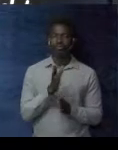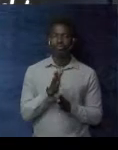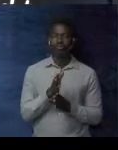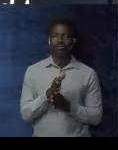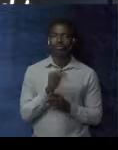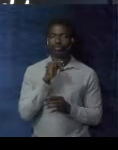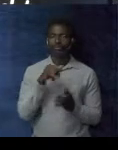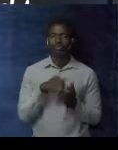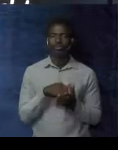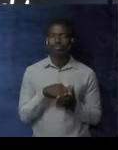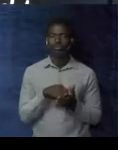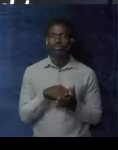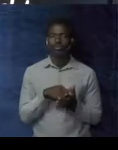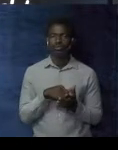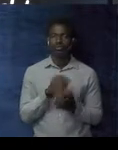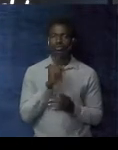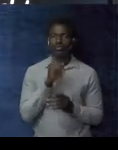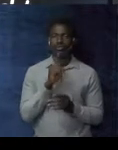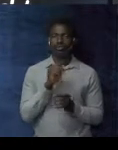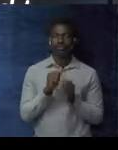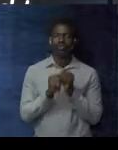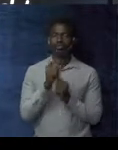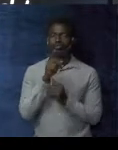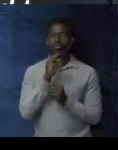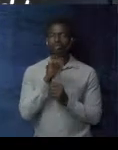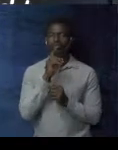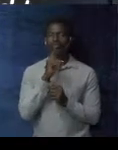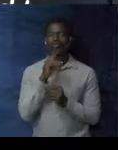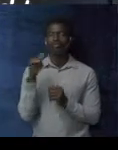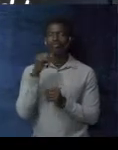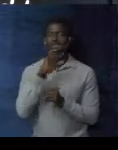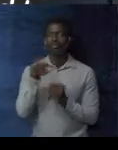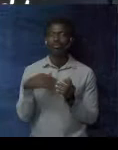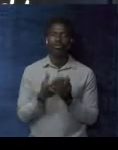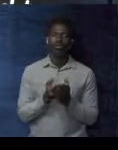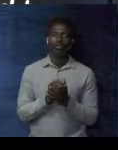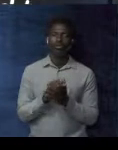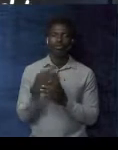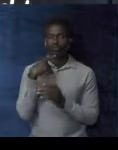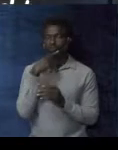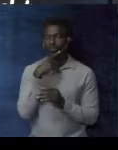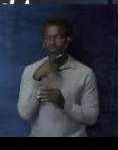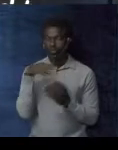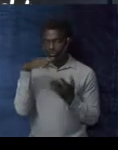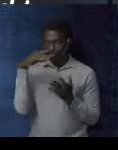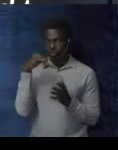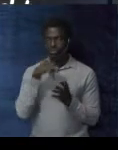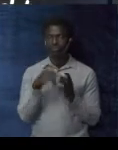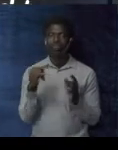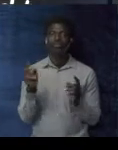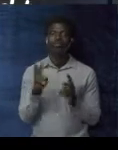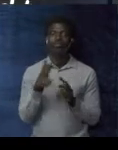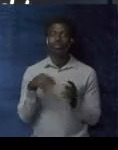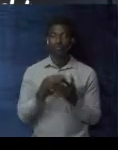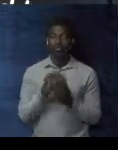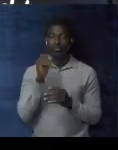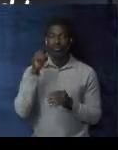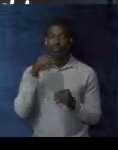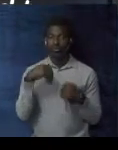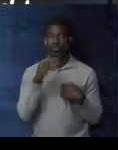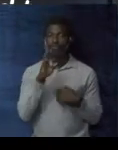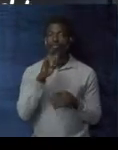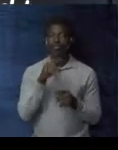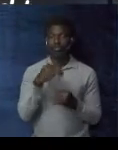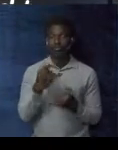Is that true? Which one is true? Or are they all false? Study critically. Should have your answer